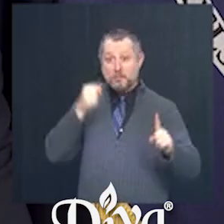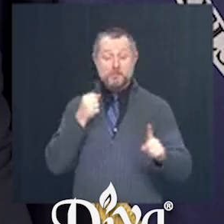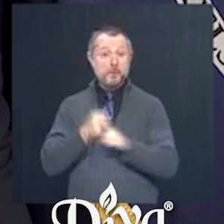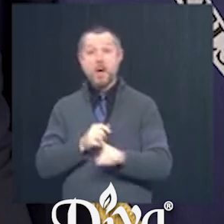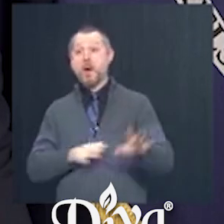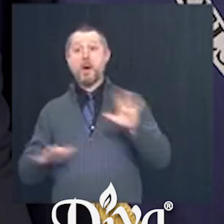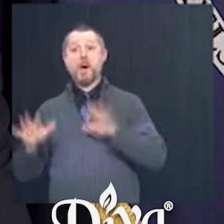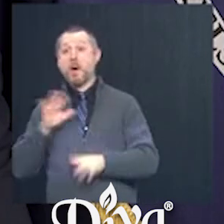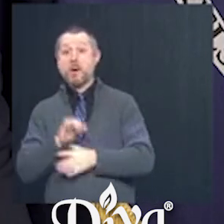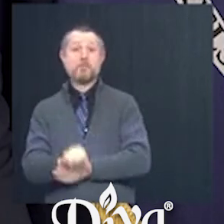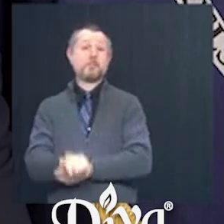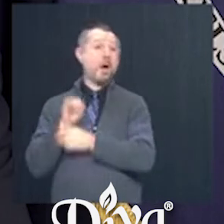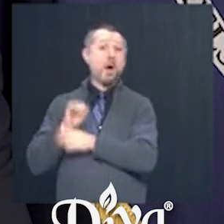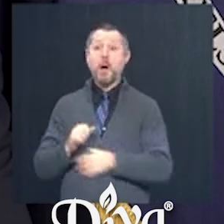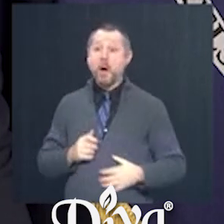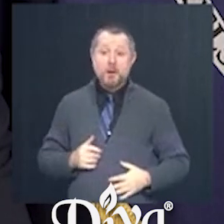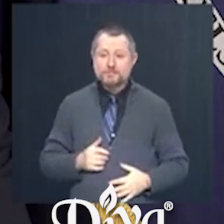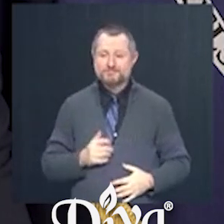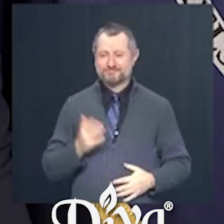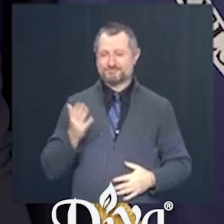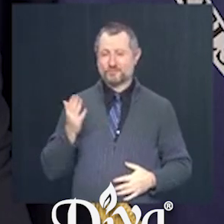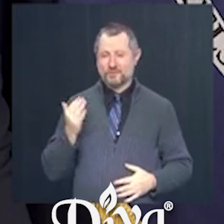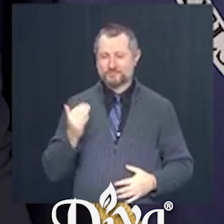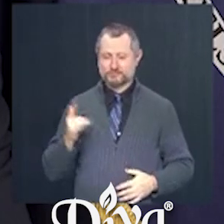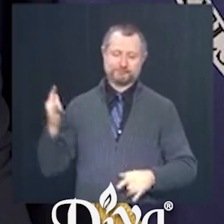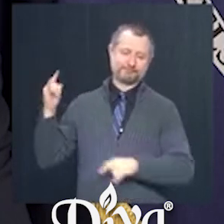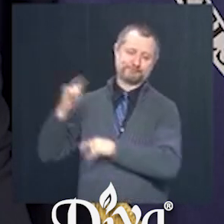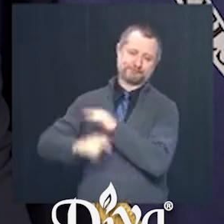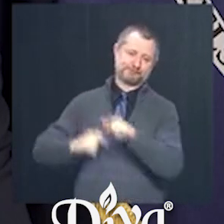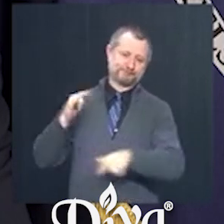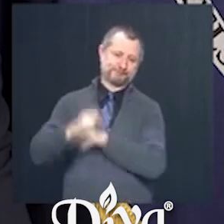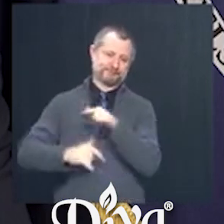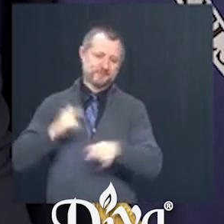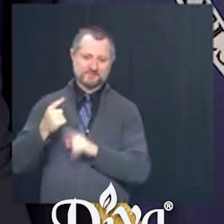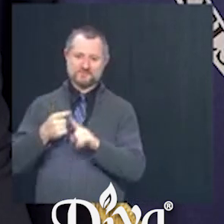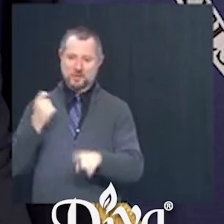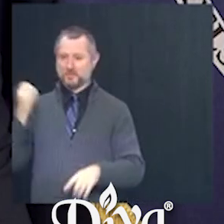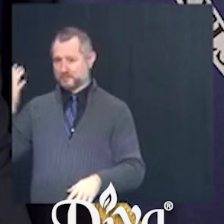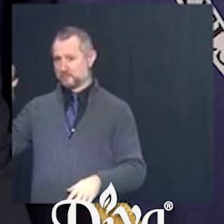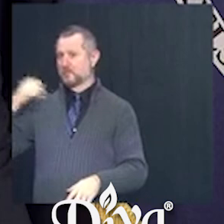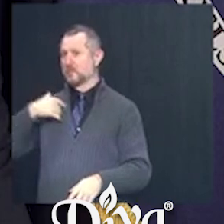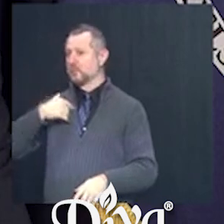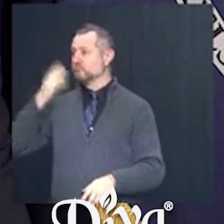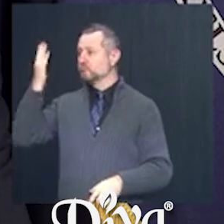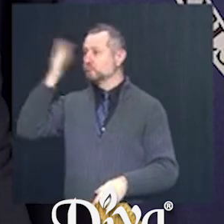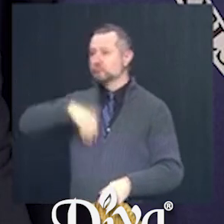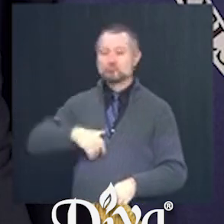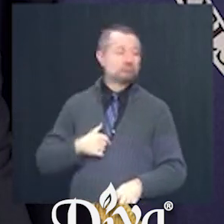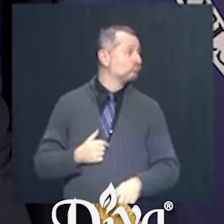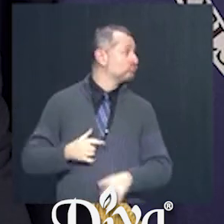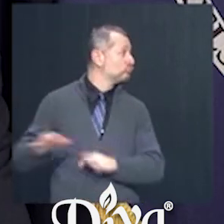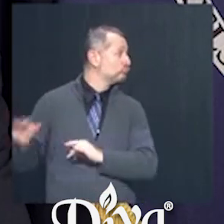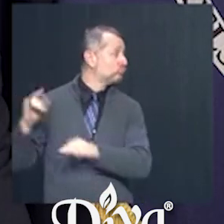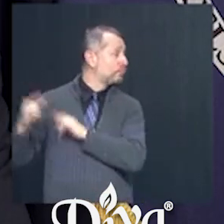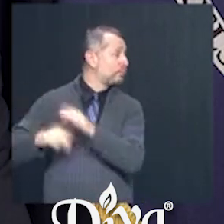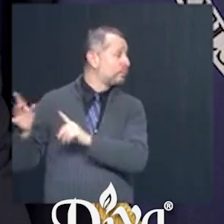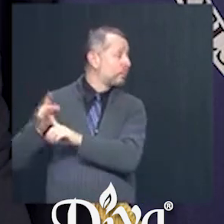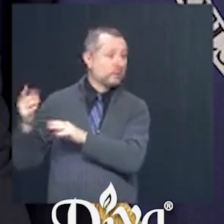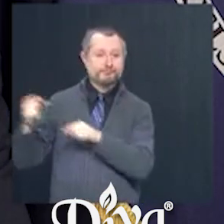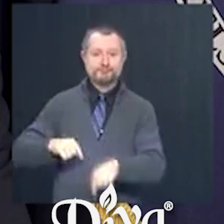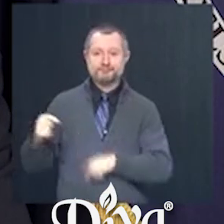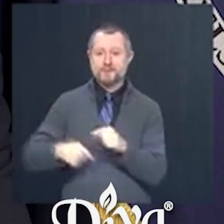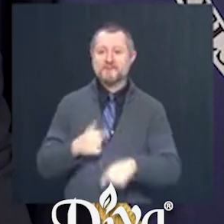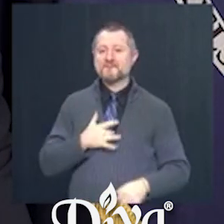was we had that spread from Europe, as the doctor said, and nobody told us. I believe it was federal